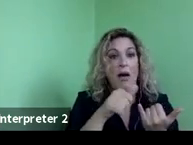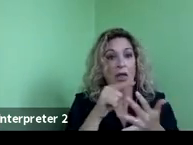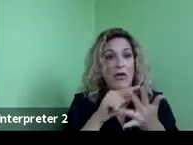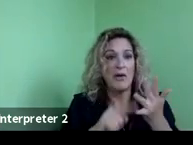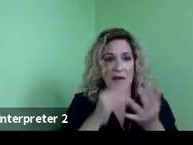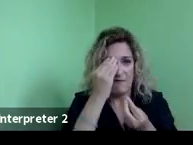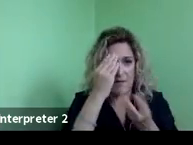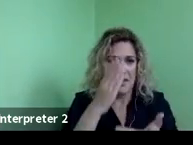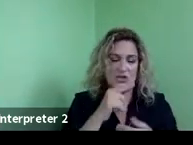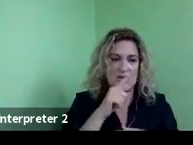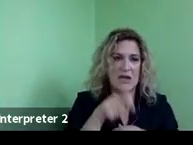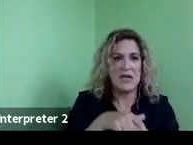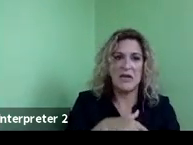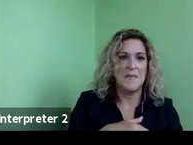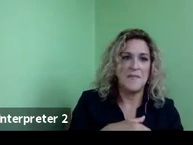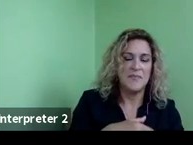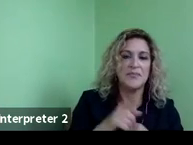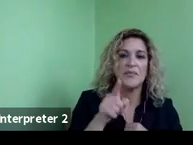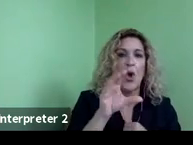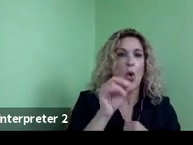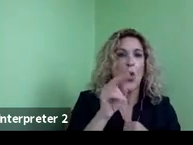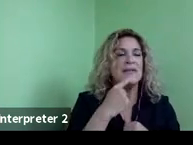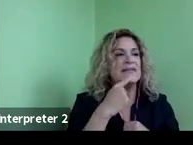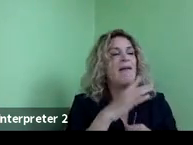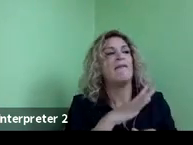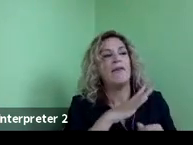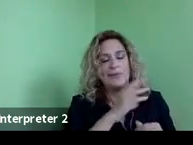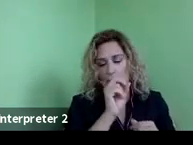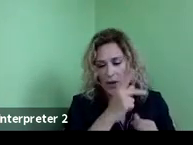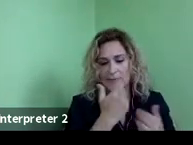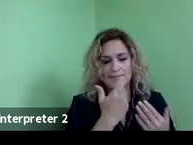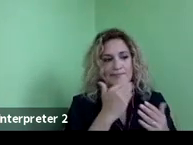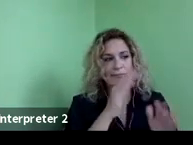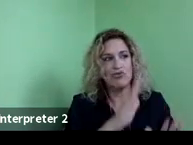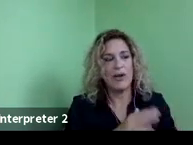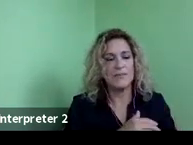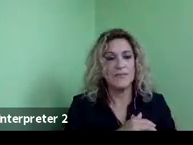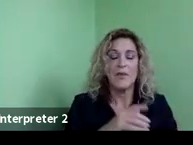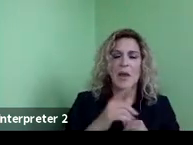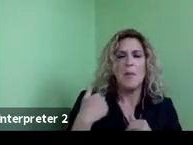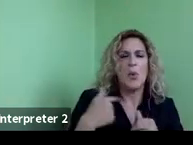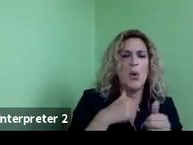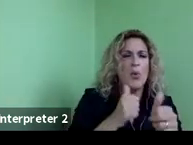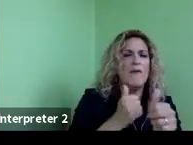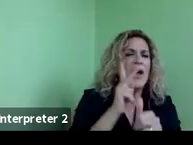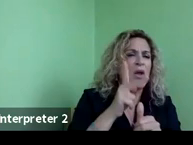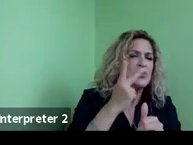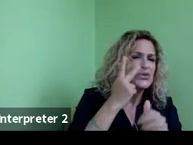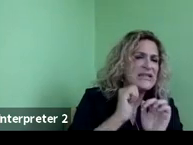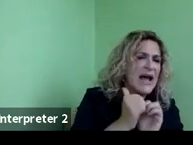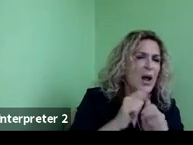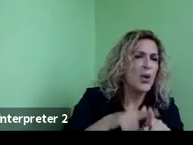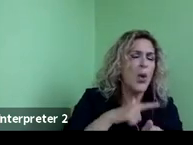Okay, and great. We'll follow up with the how long records need to be maintained.